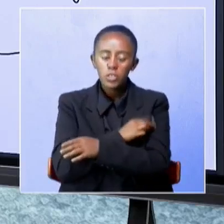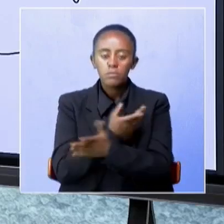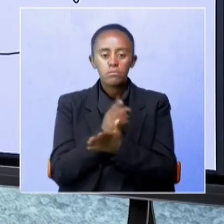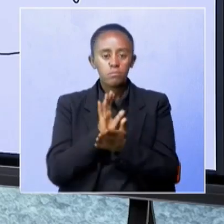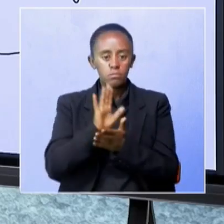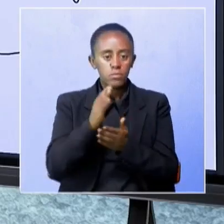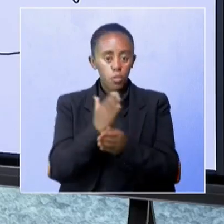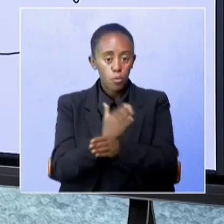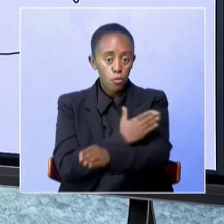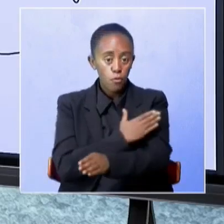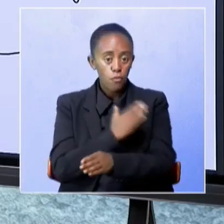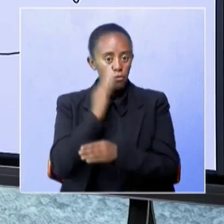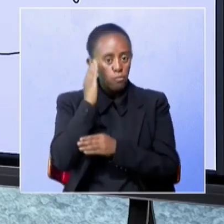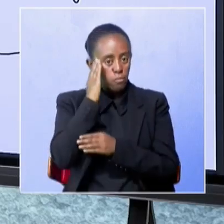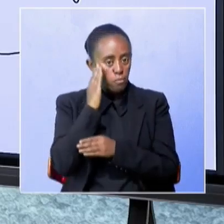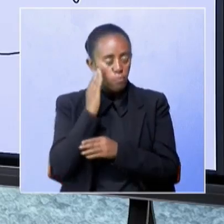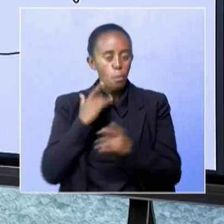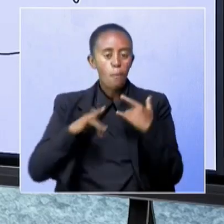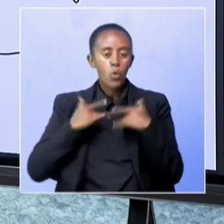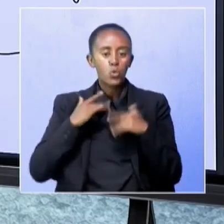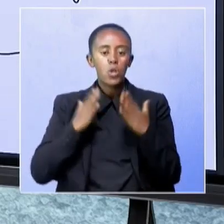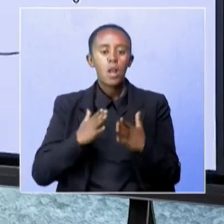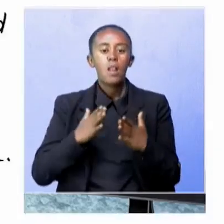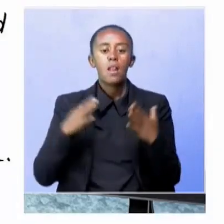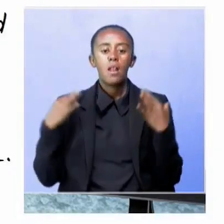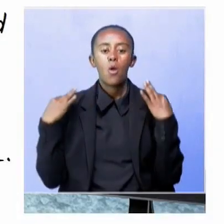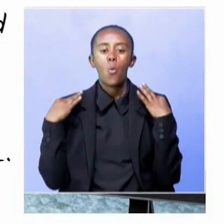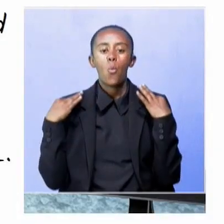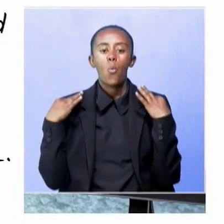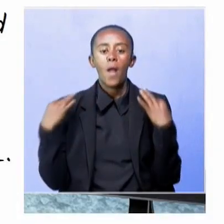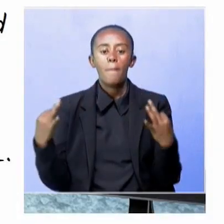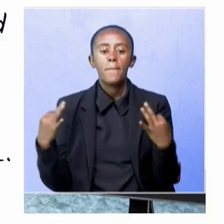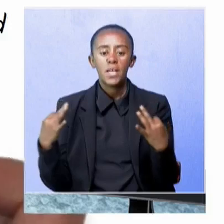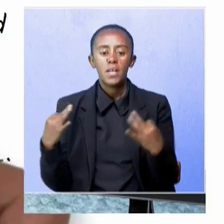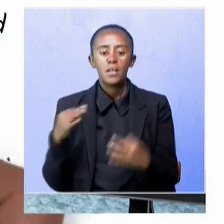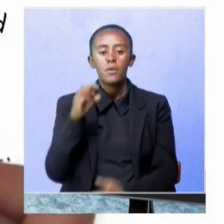mental and emotional what? Well-being.